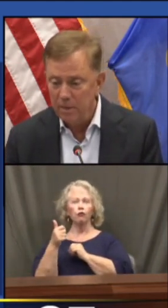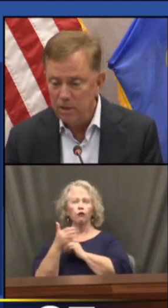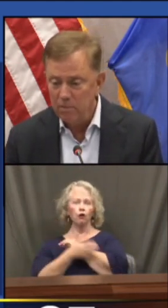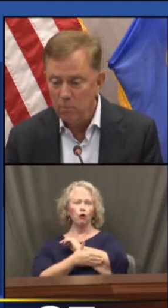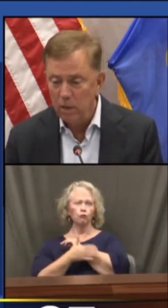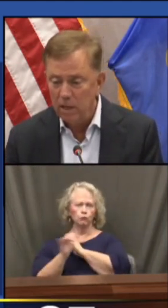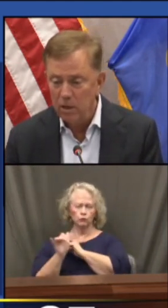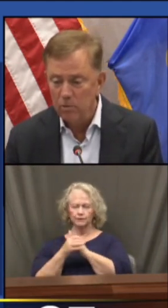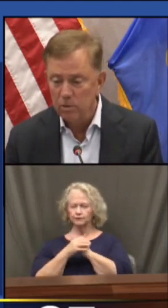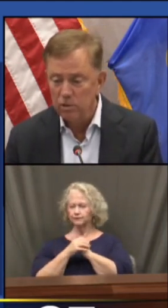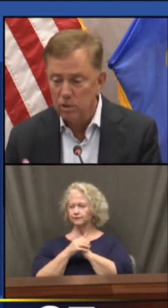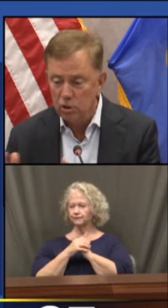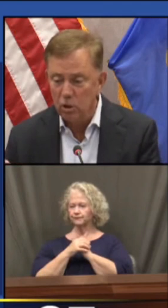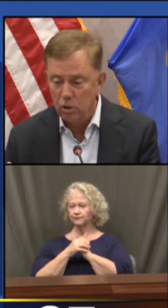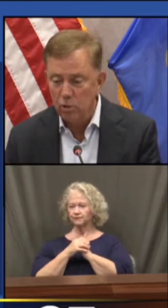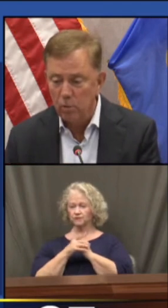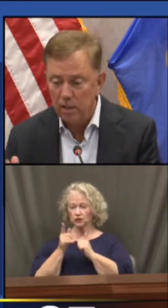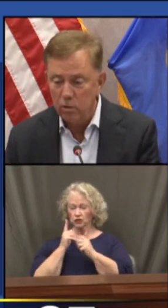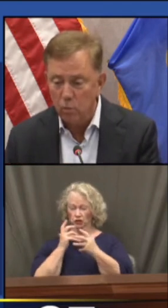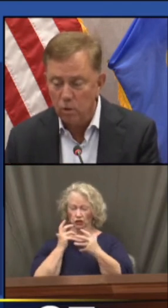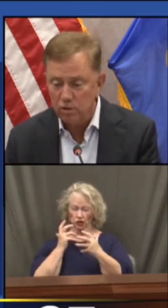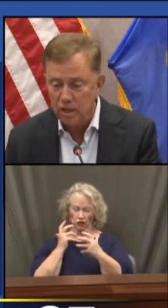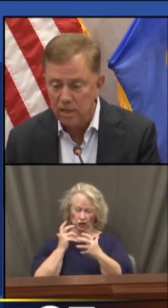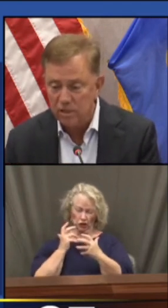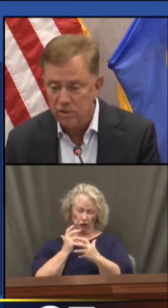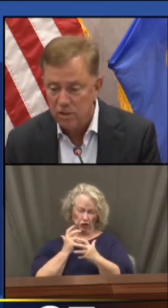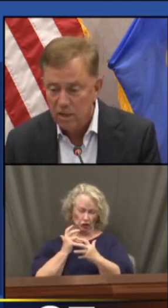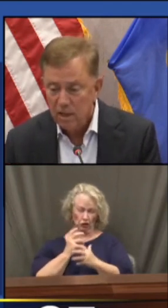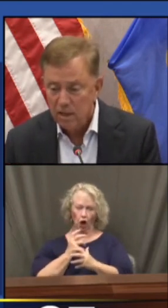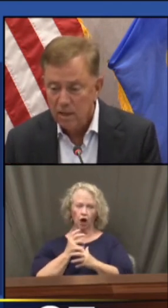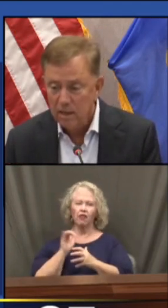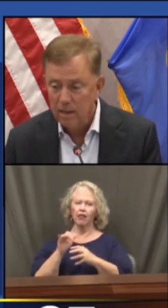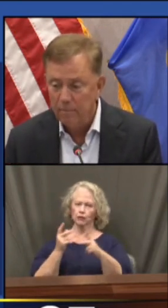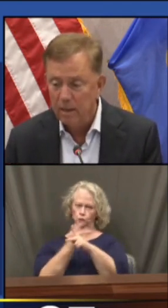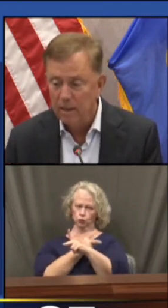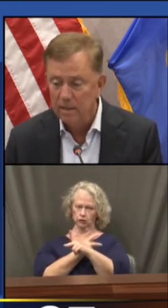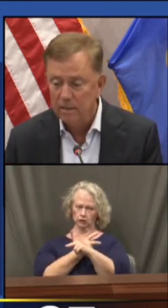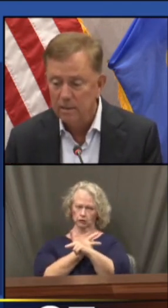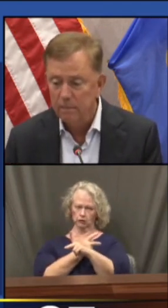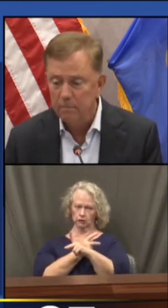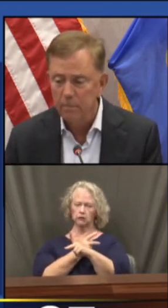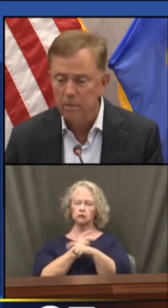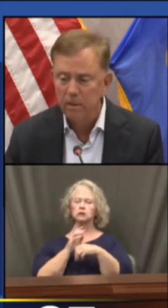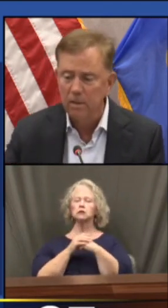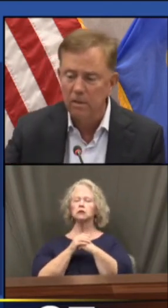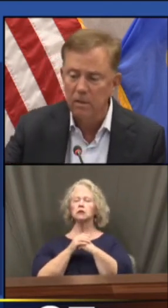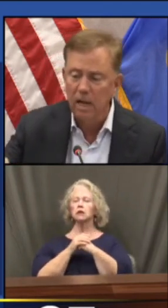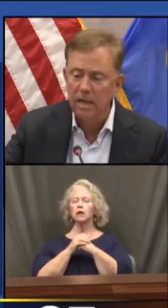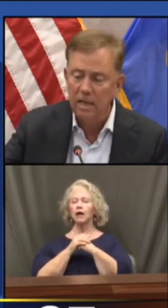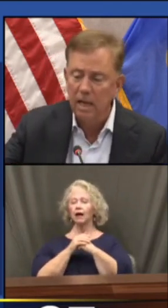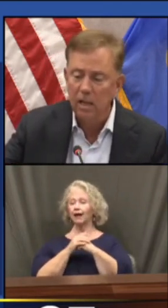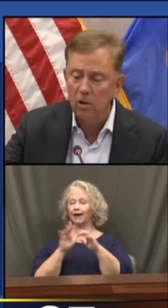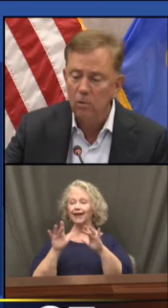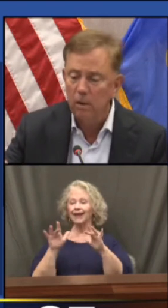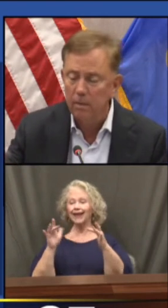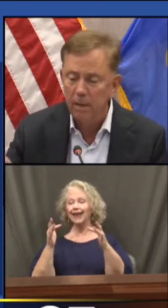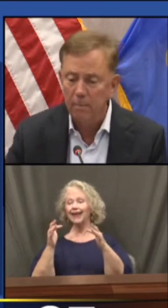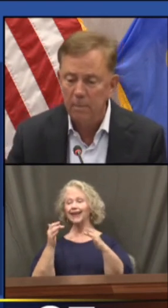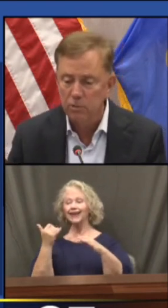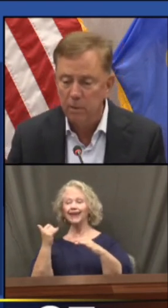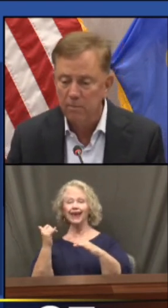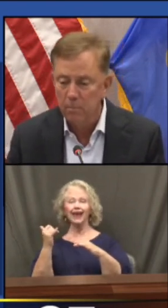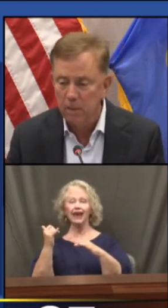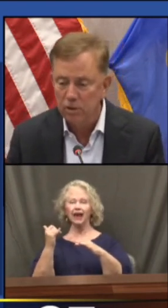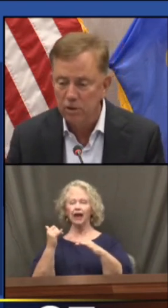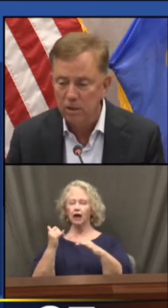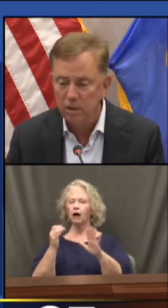It's a busy, all you got to know is the darker the red, the worse it is. And the light yellow, that